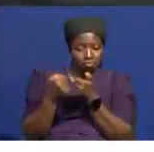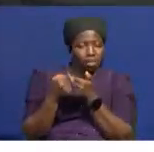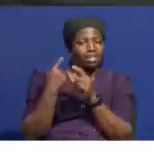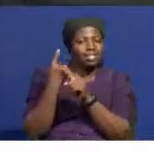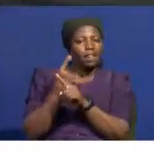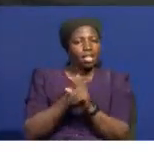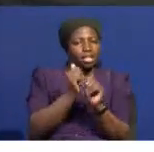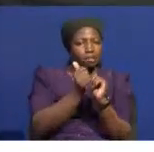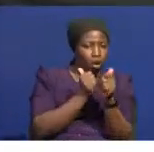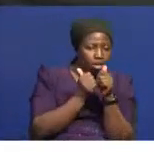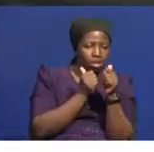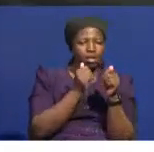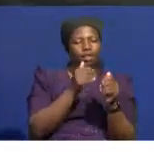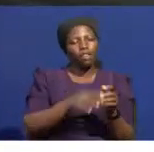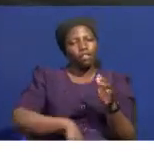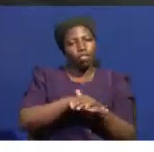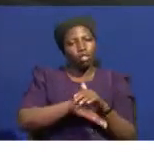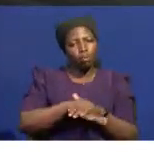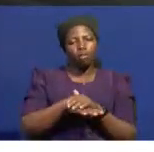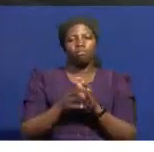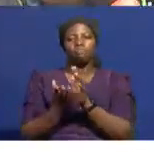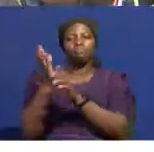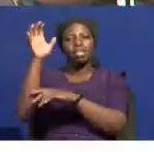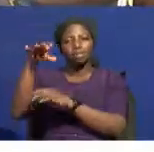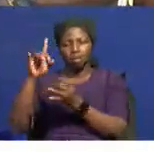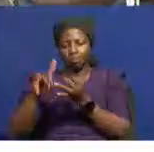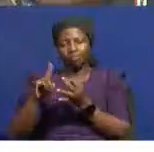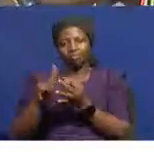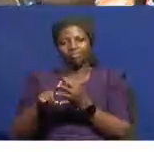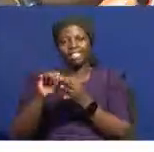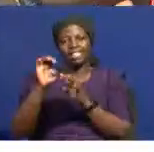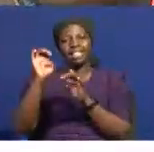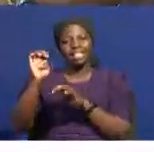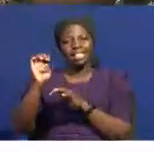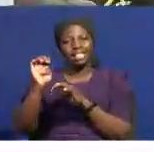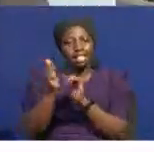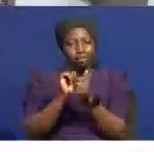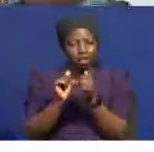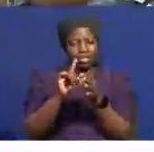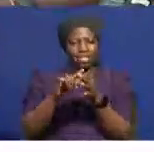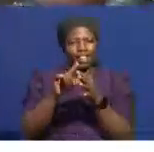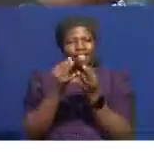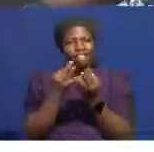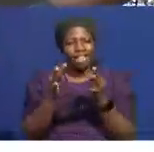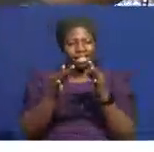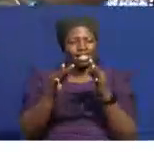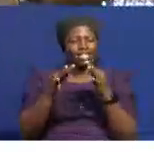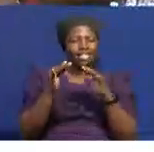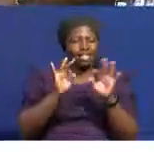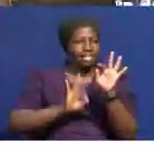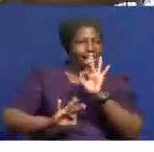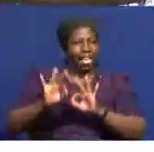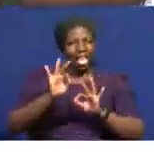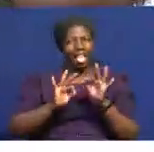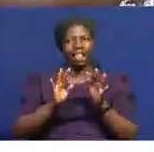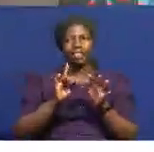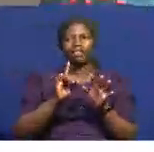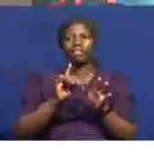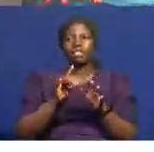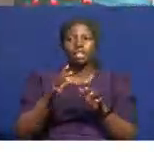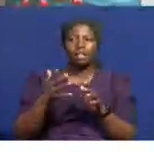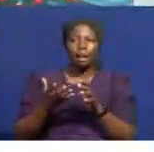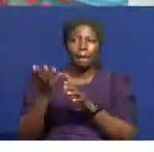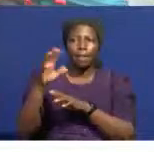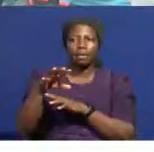football, basketball, e-sports, freestyle football and creative arts to win scholarships to study and play in